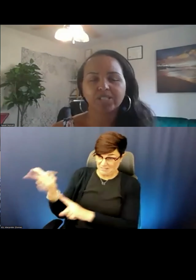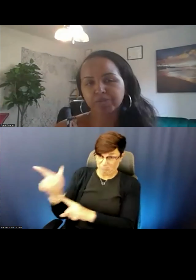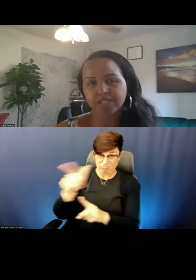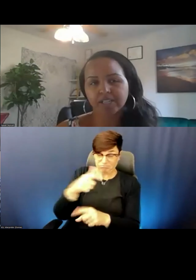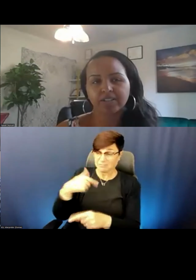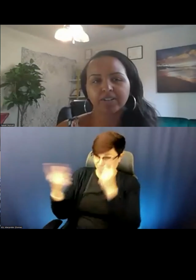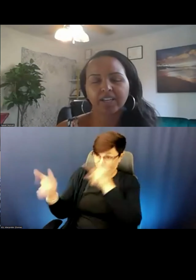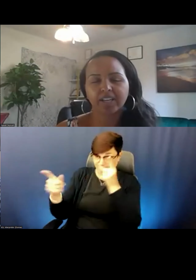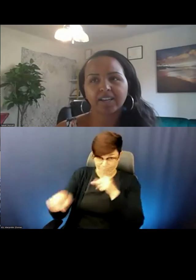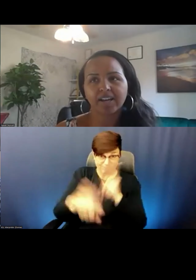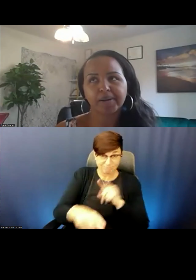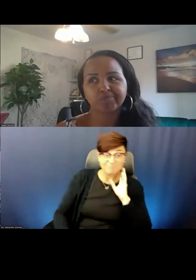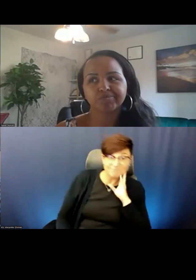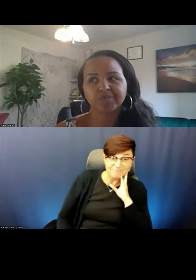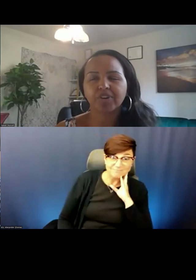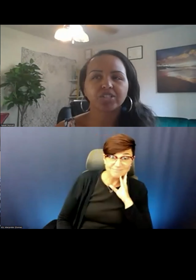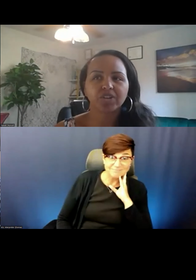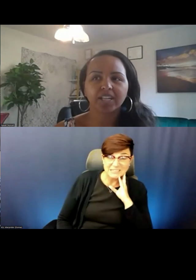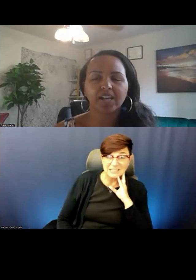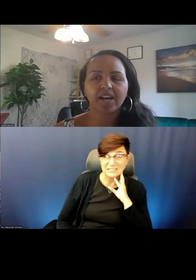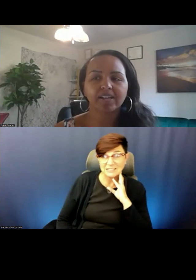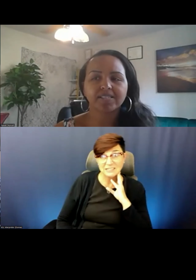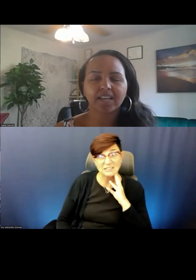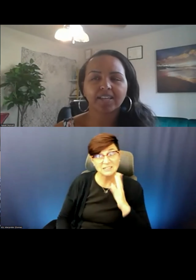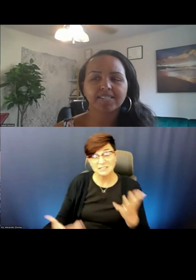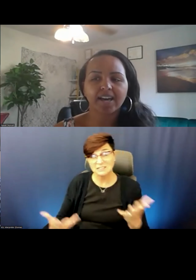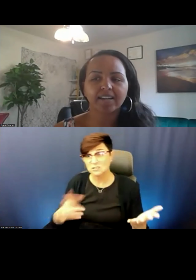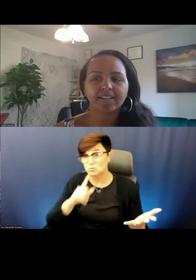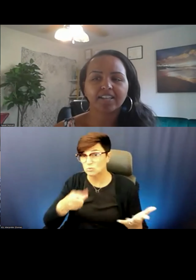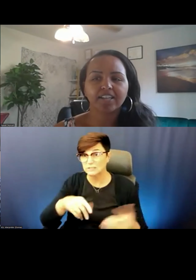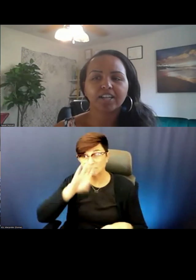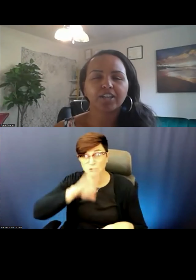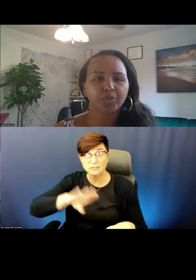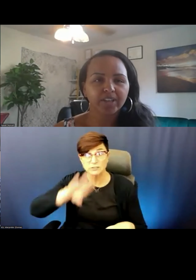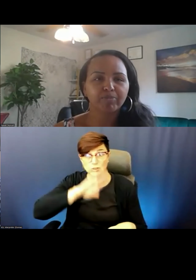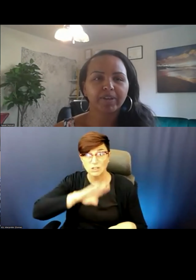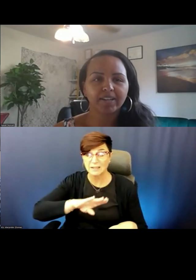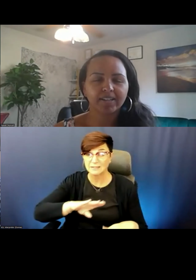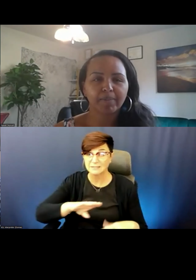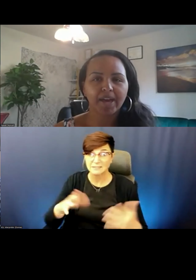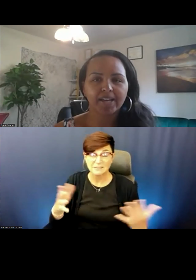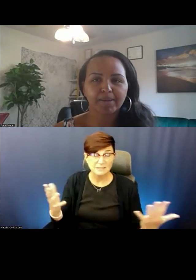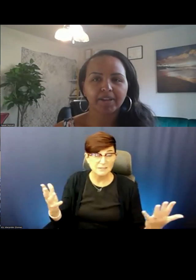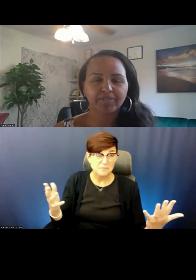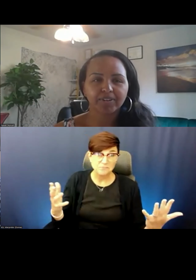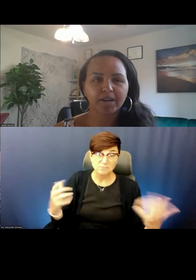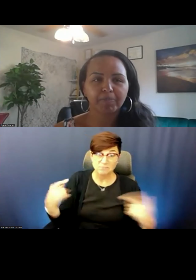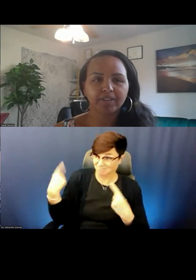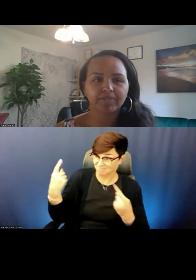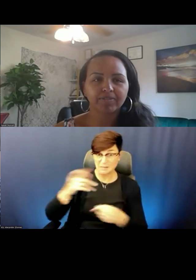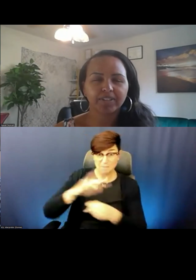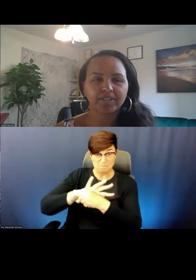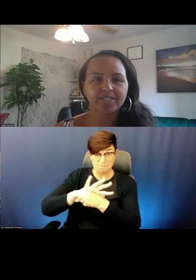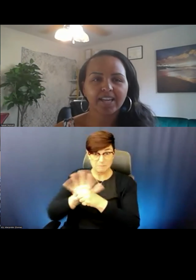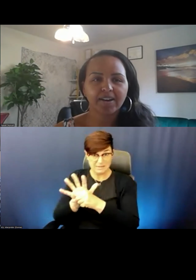think what's particularly frustrating, I'll say, is that, we have been in a pandemic for a couple